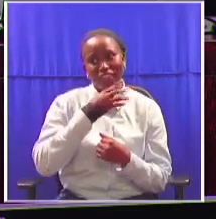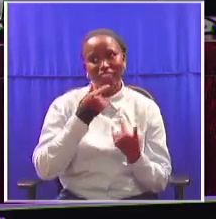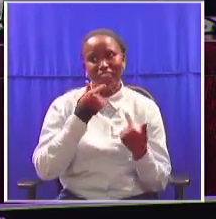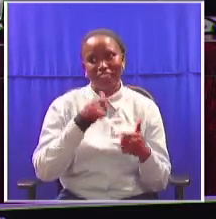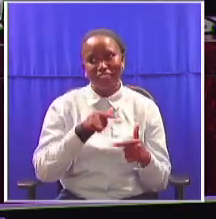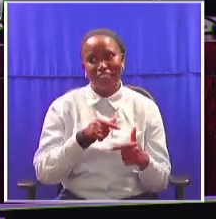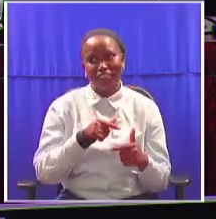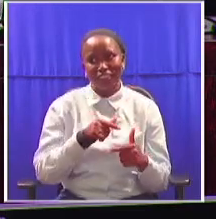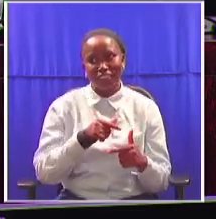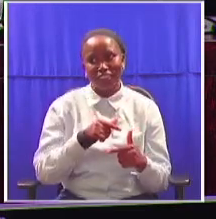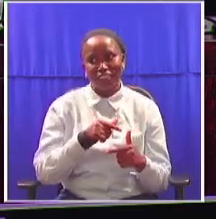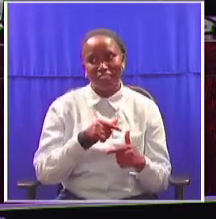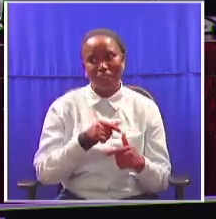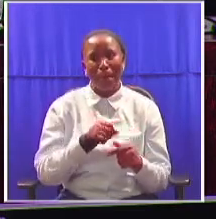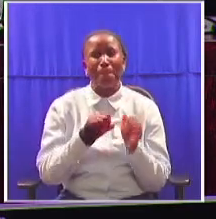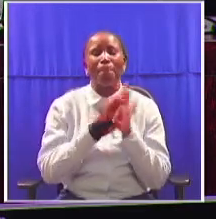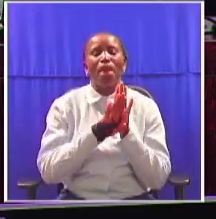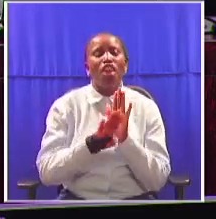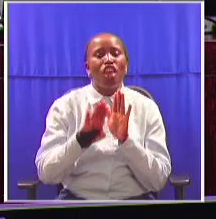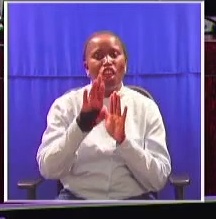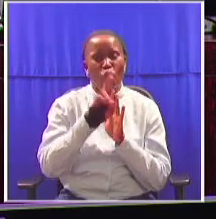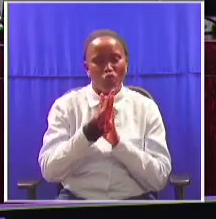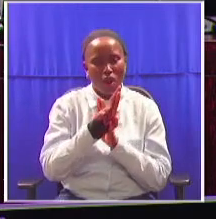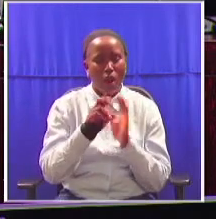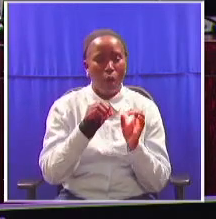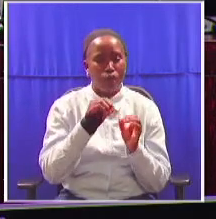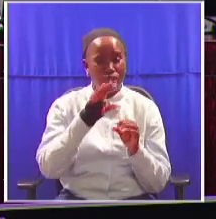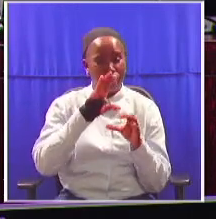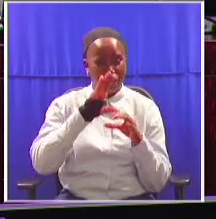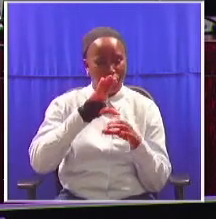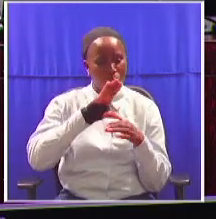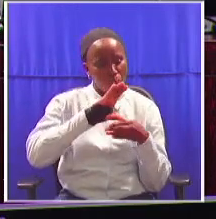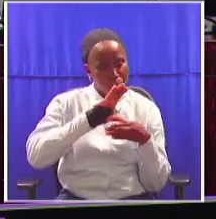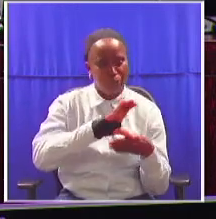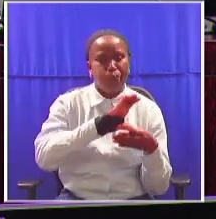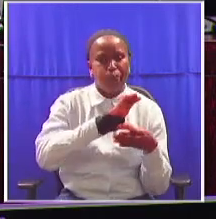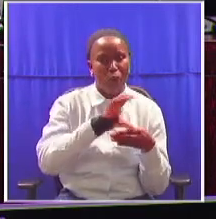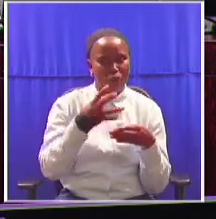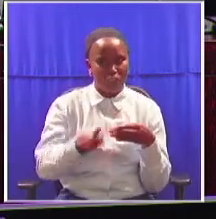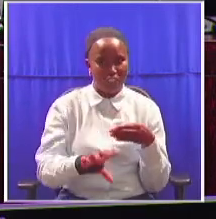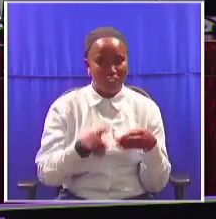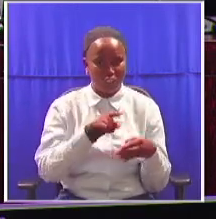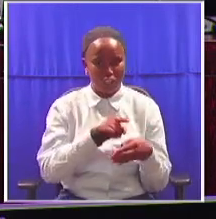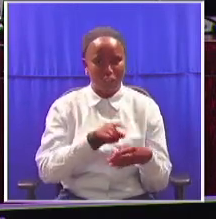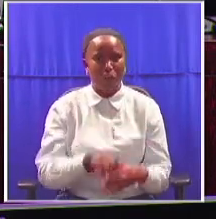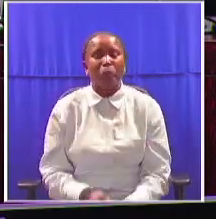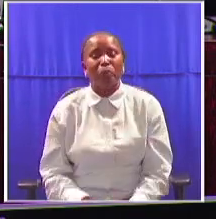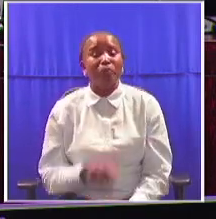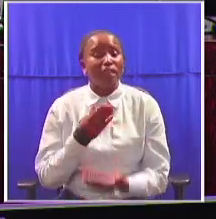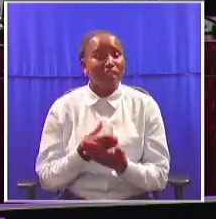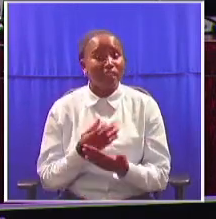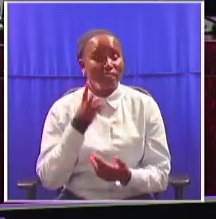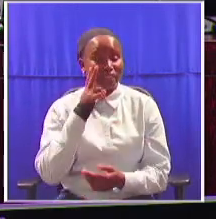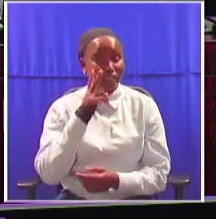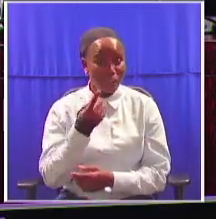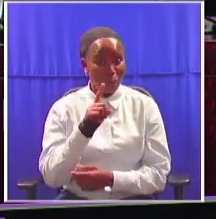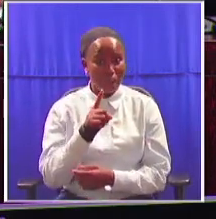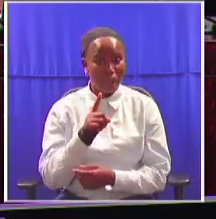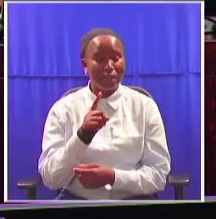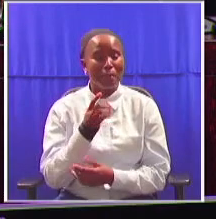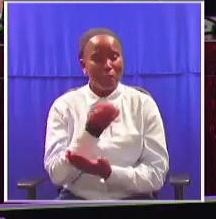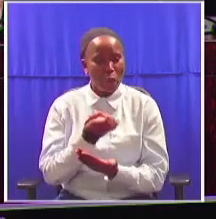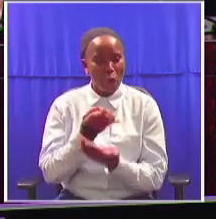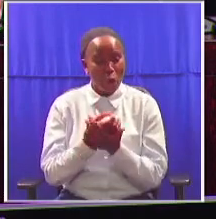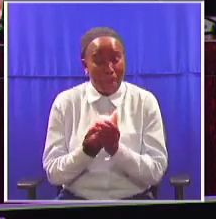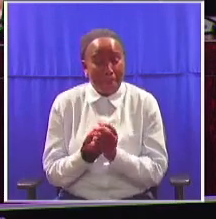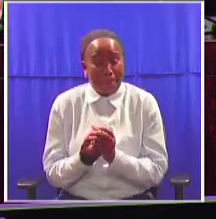Miljard. In renewable energy and is seeing exponential economic growth